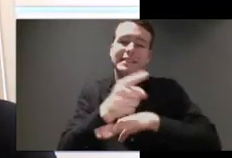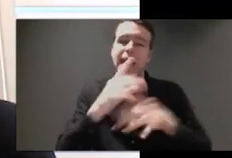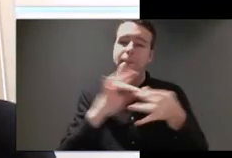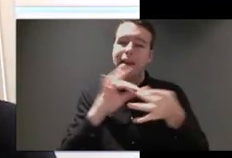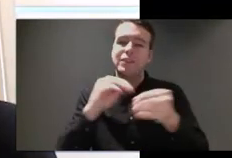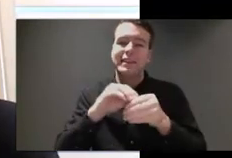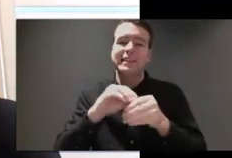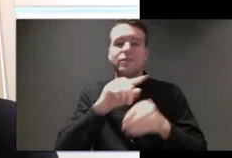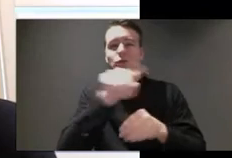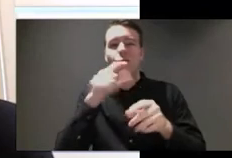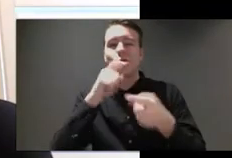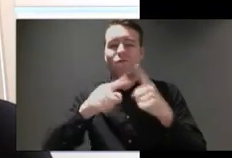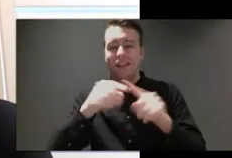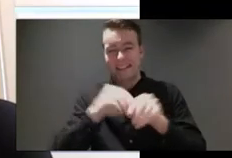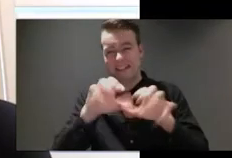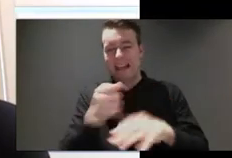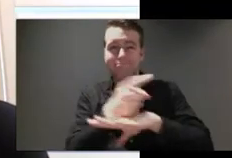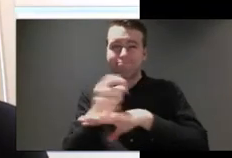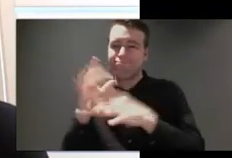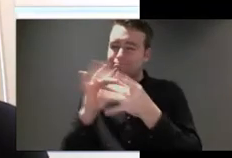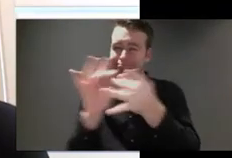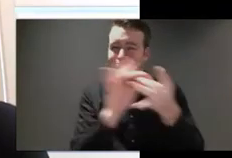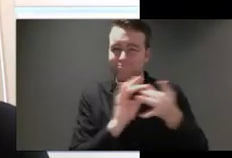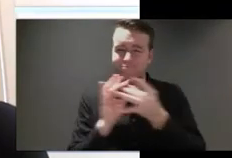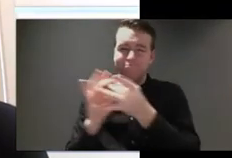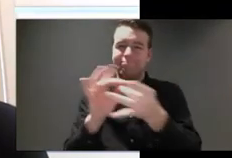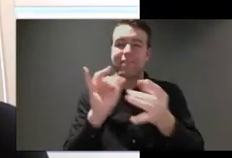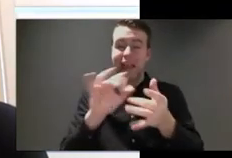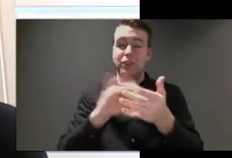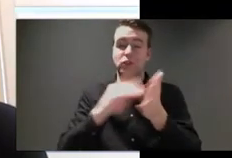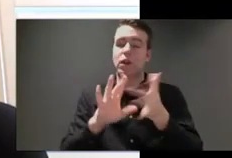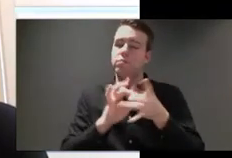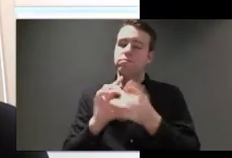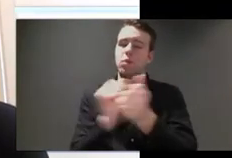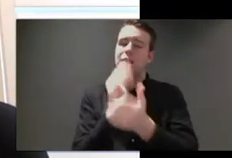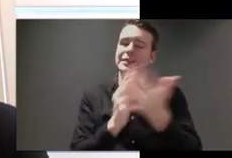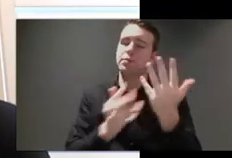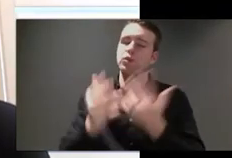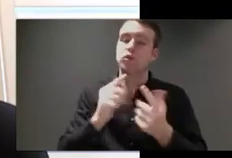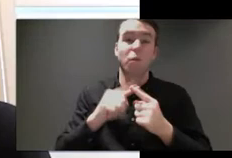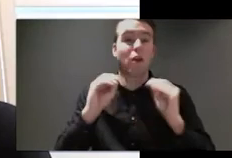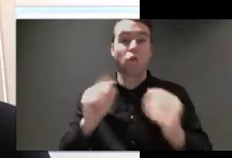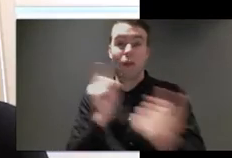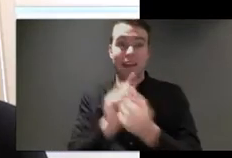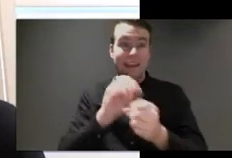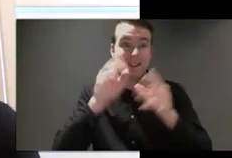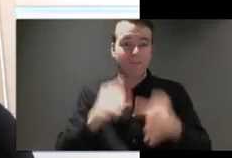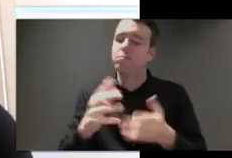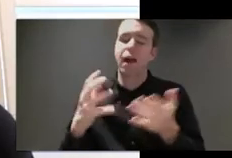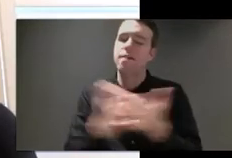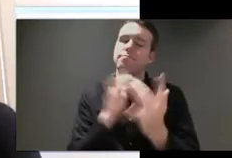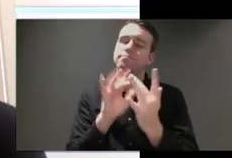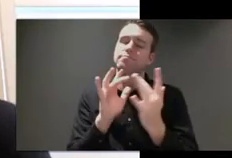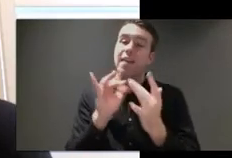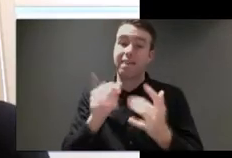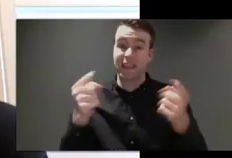and classmates. This event brought students closer together and provided them with social interaction without having to be in person. Through this event,